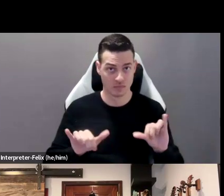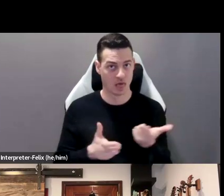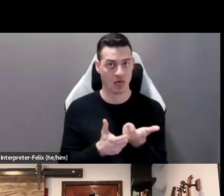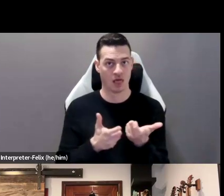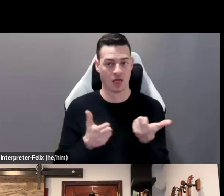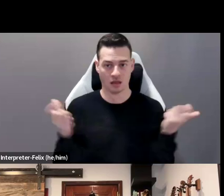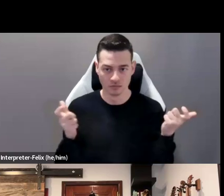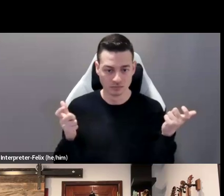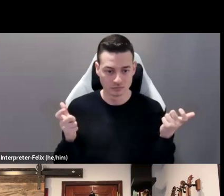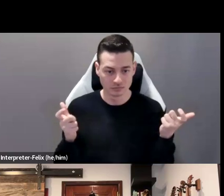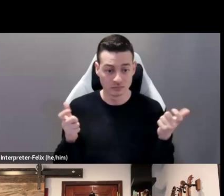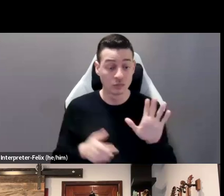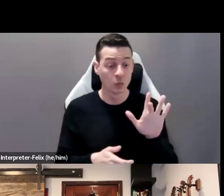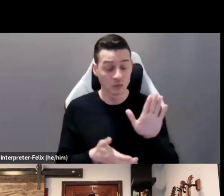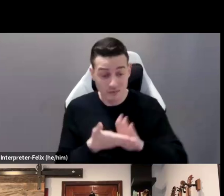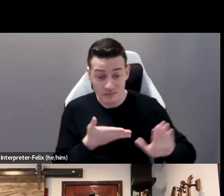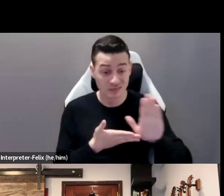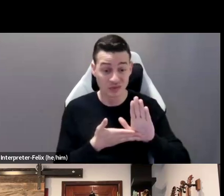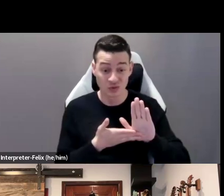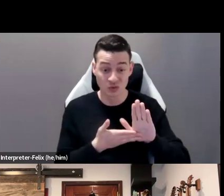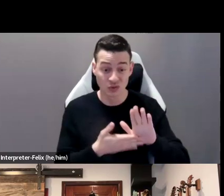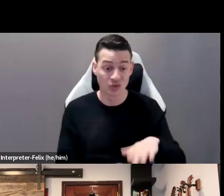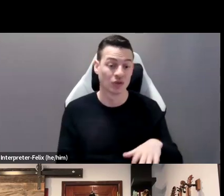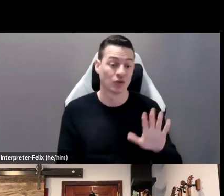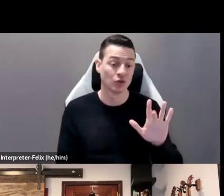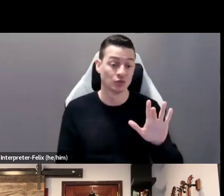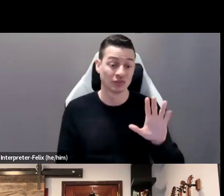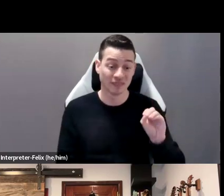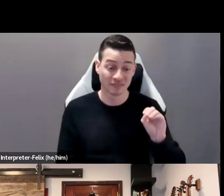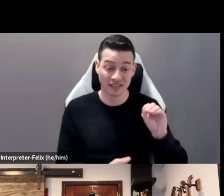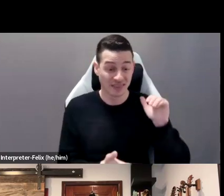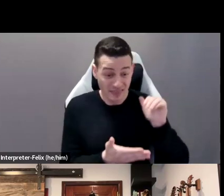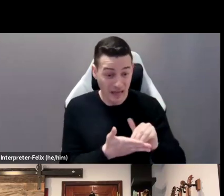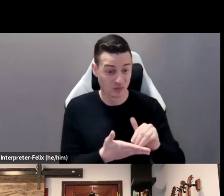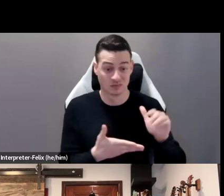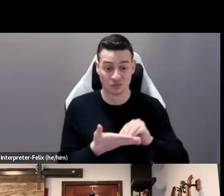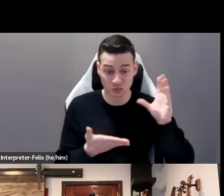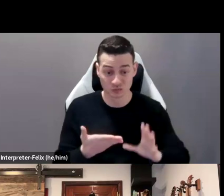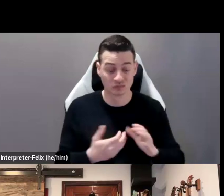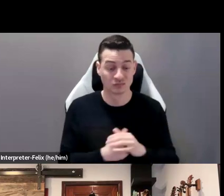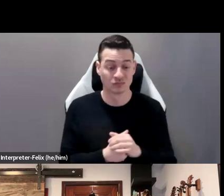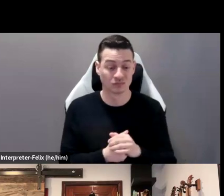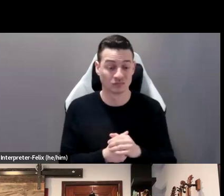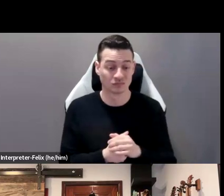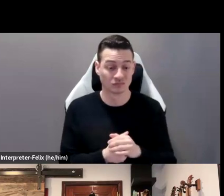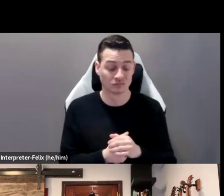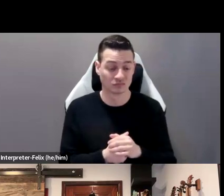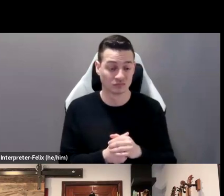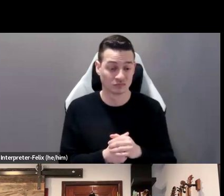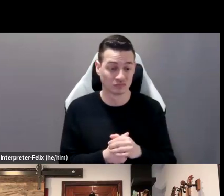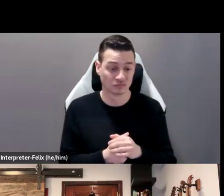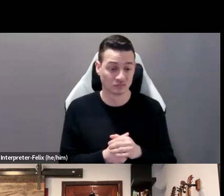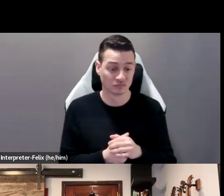enormous, 25 campuses, is 250,000 students. And it is a little like the federal state system where each